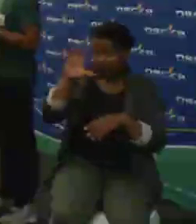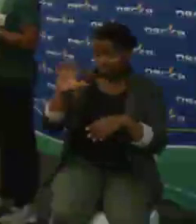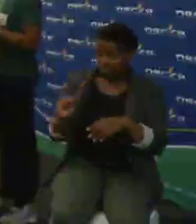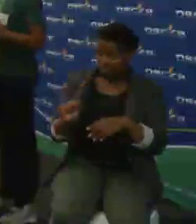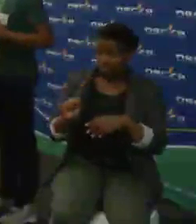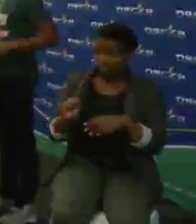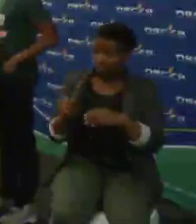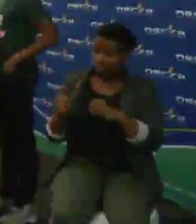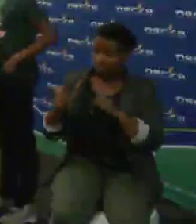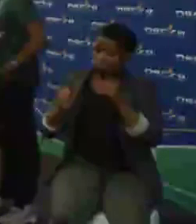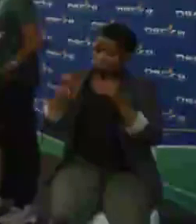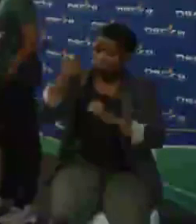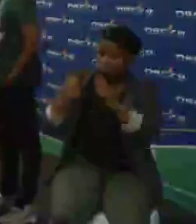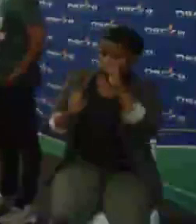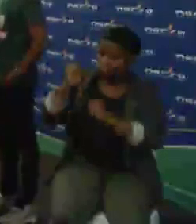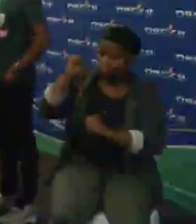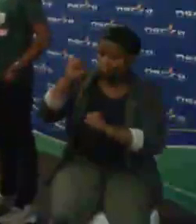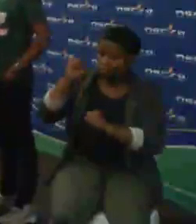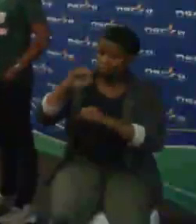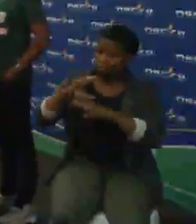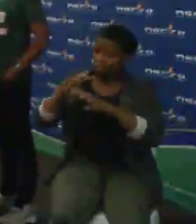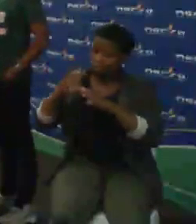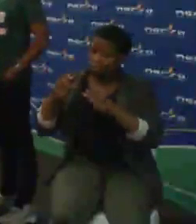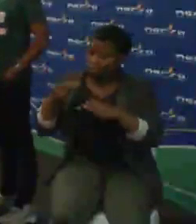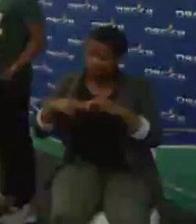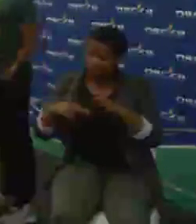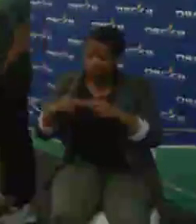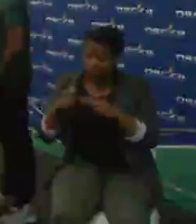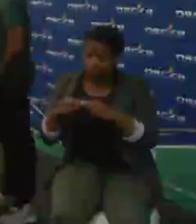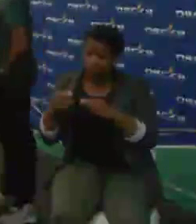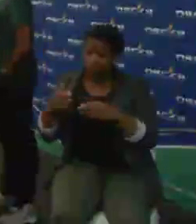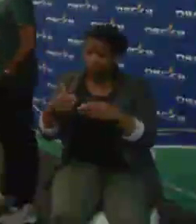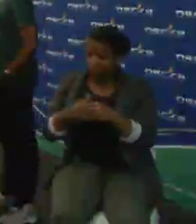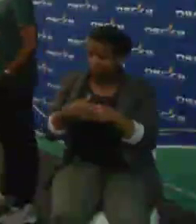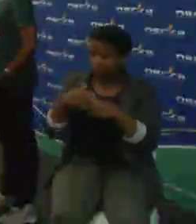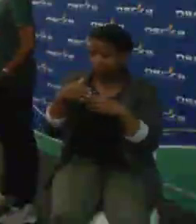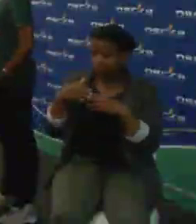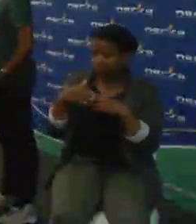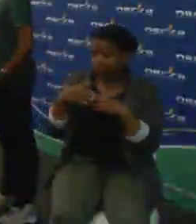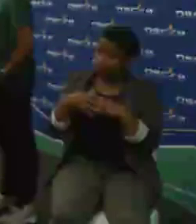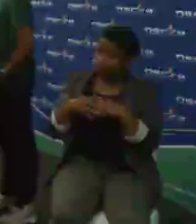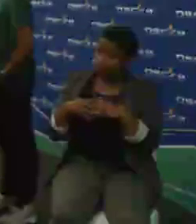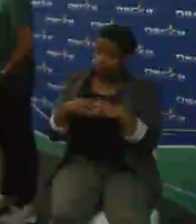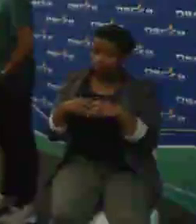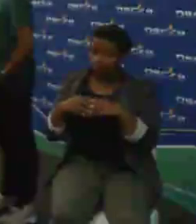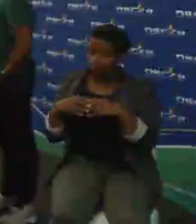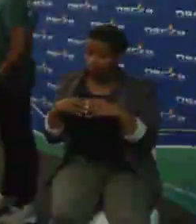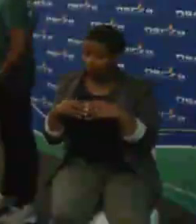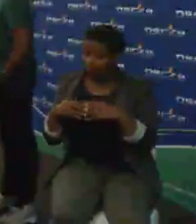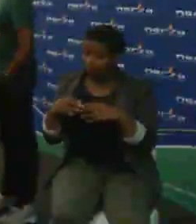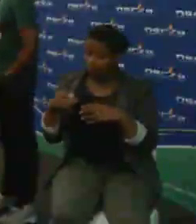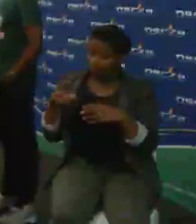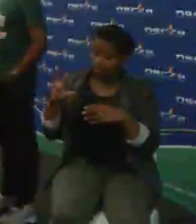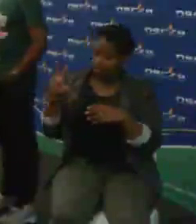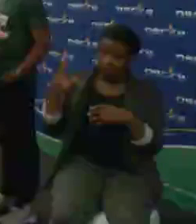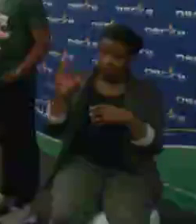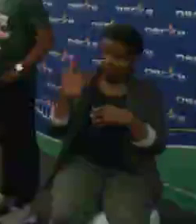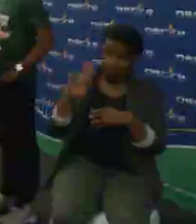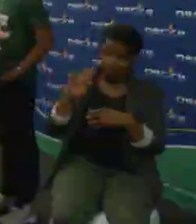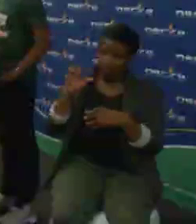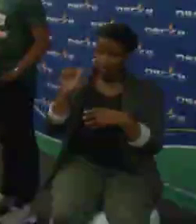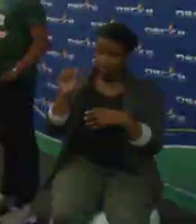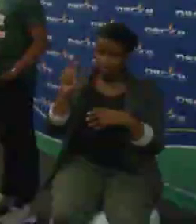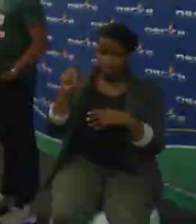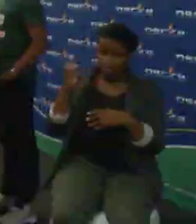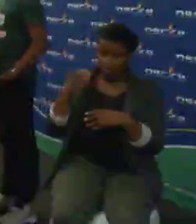where the N14 was closed down. In Bulgaria in 2013, the same thing happened. In France, we're having the yellow